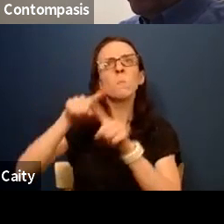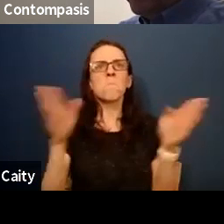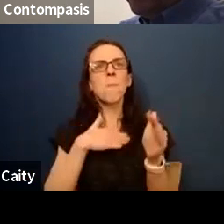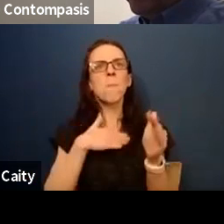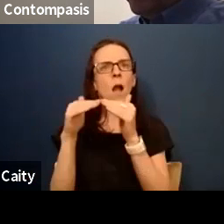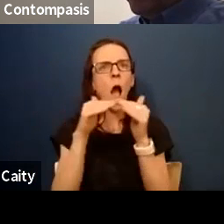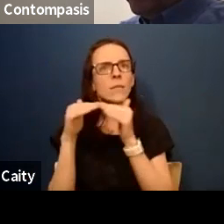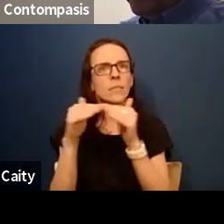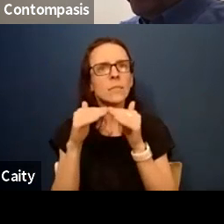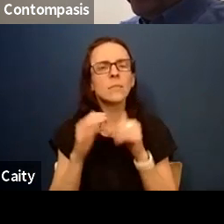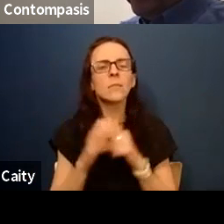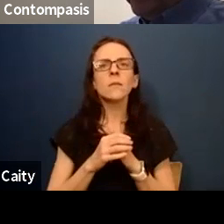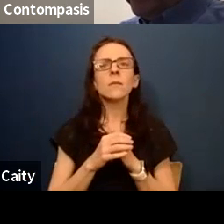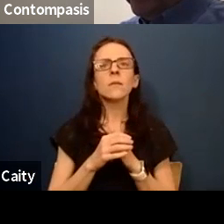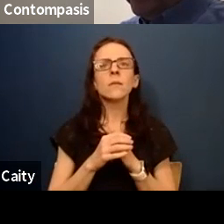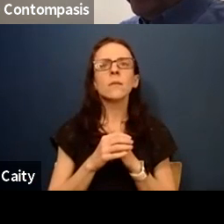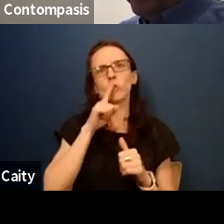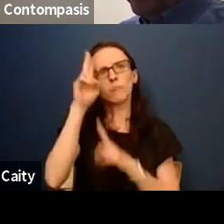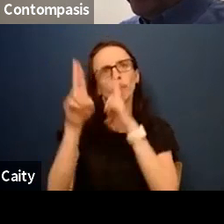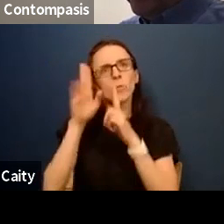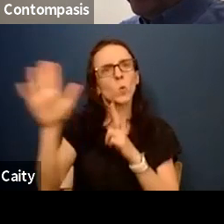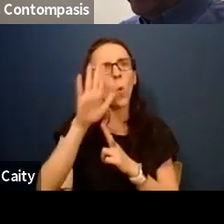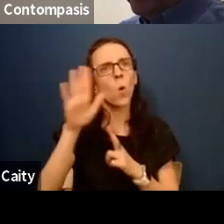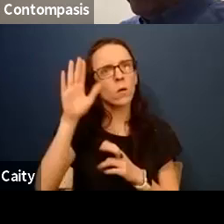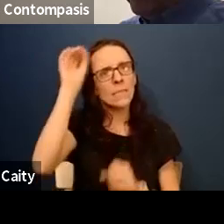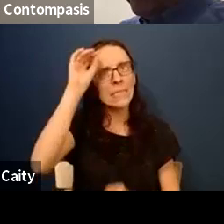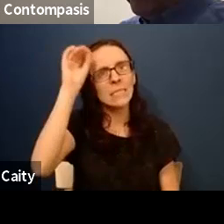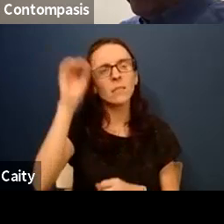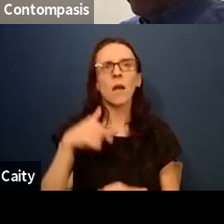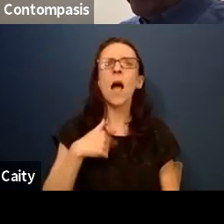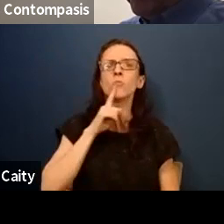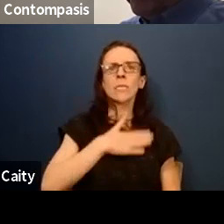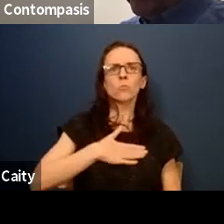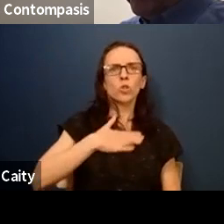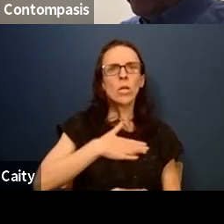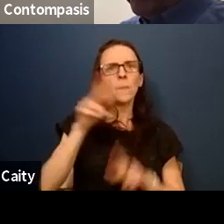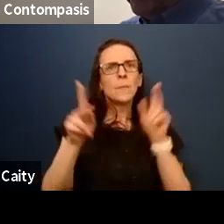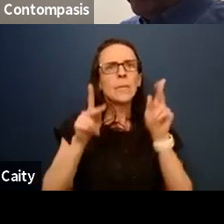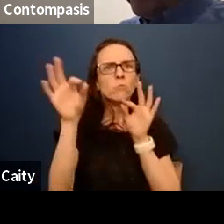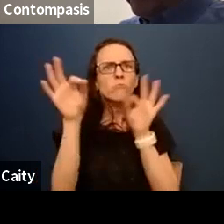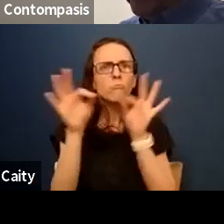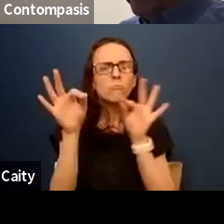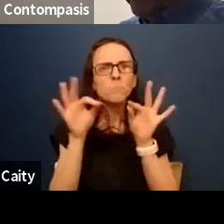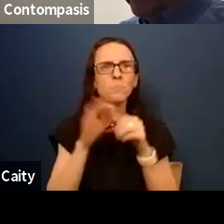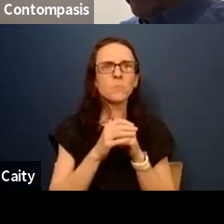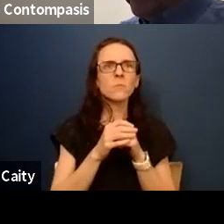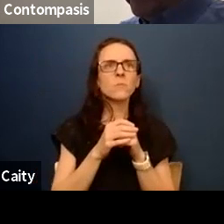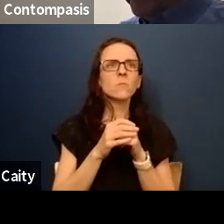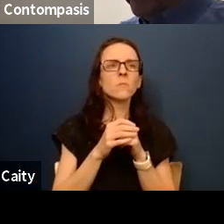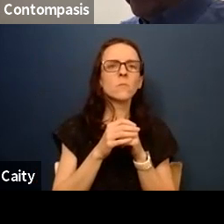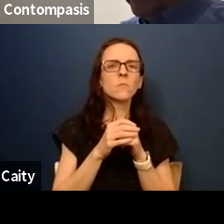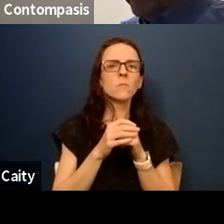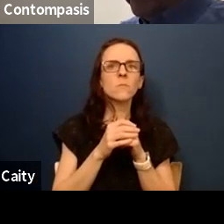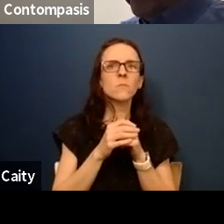really I've appreciated hearing the distinctions. And this has been, and what has helped me